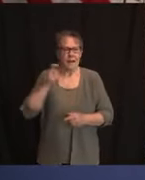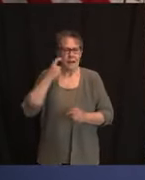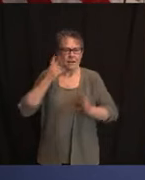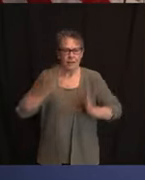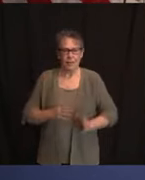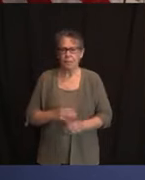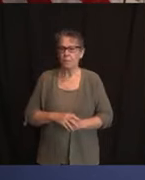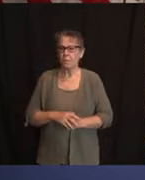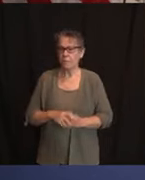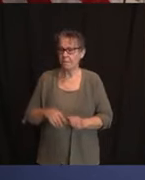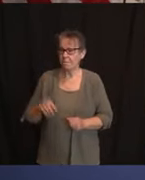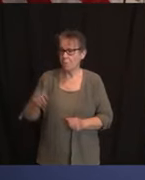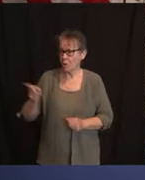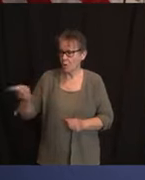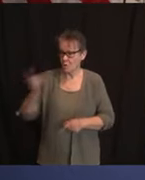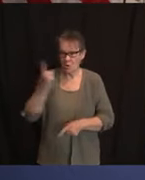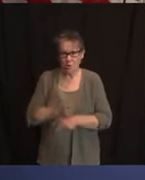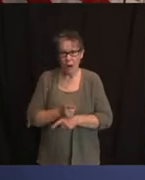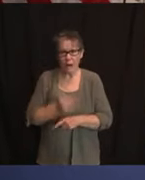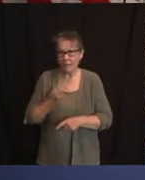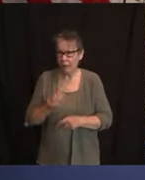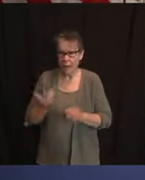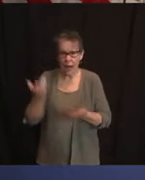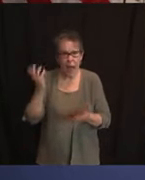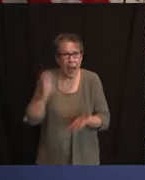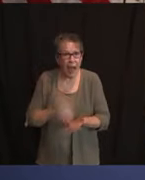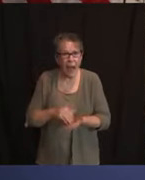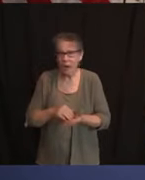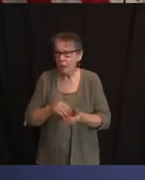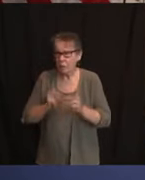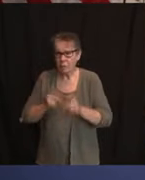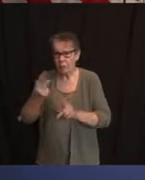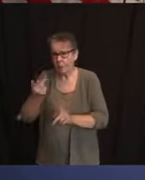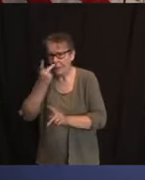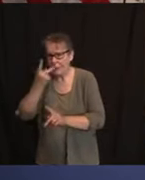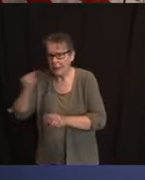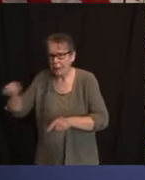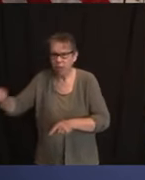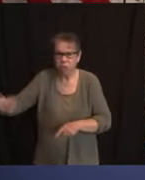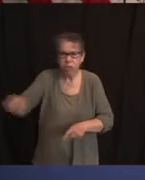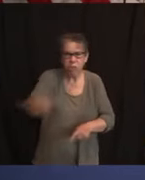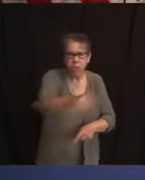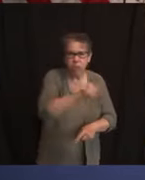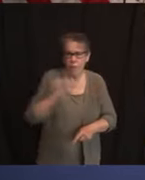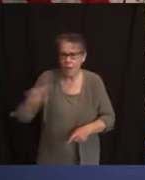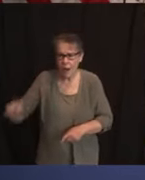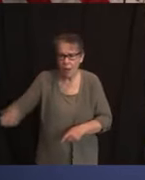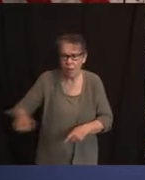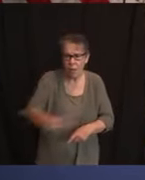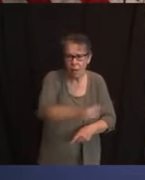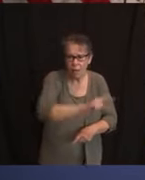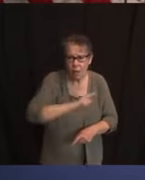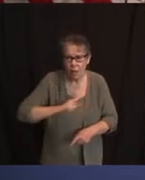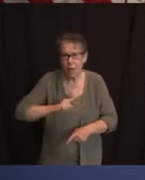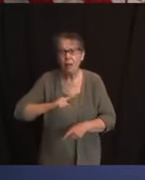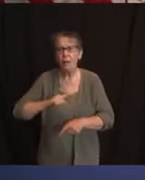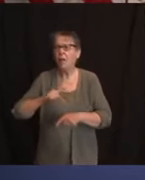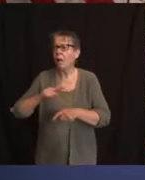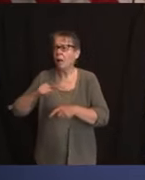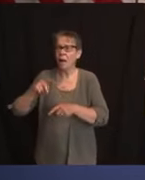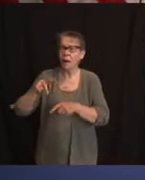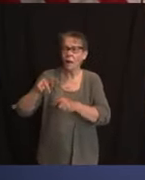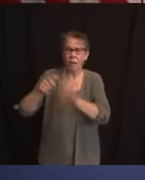like that behind. So, folks, please don't do that. Secondly, I had a very good conversation with Catherine McCabe, our Commissioner of Department of Environmental Protection.